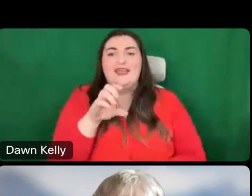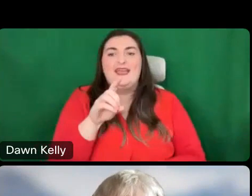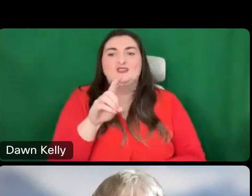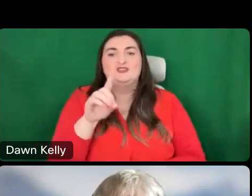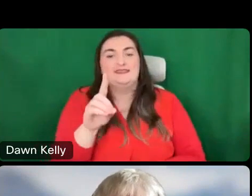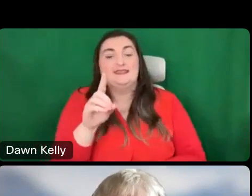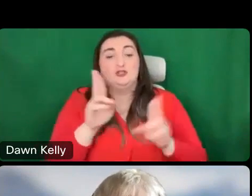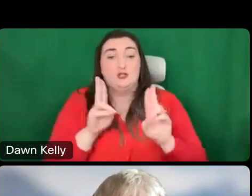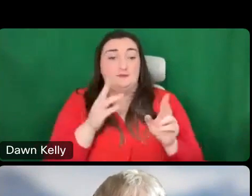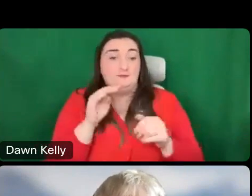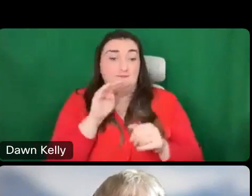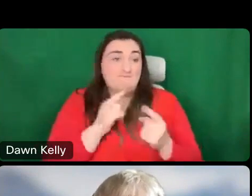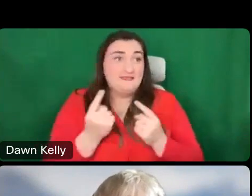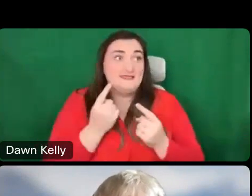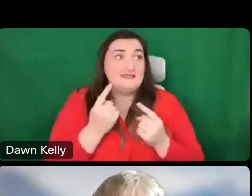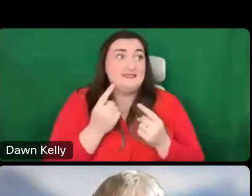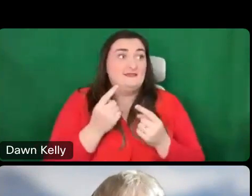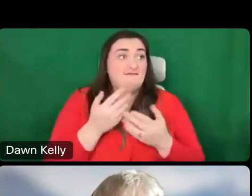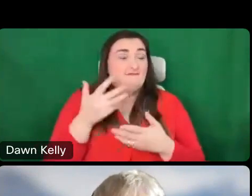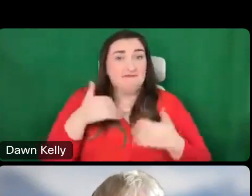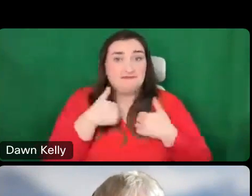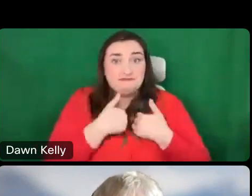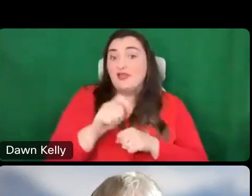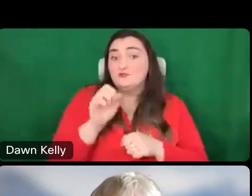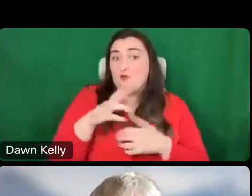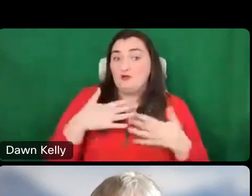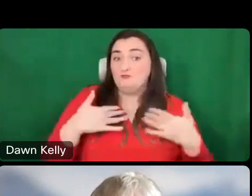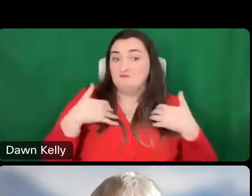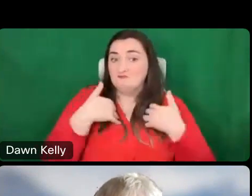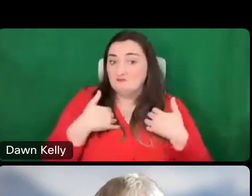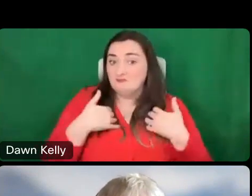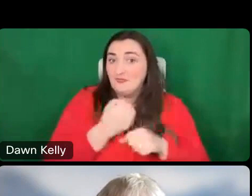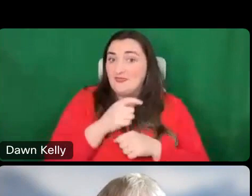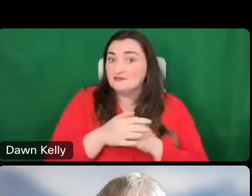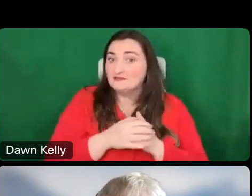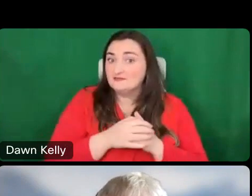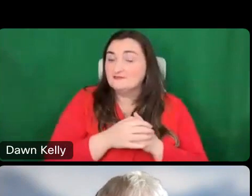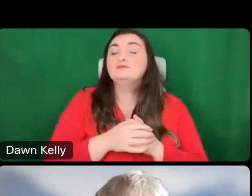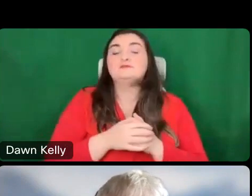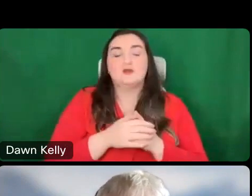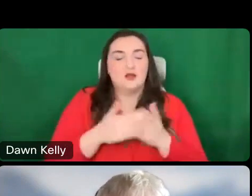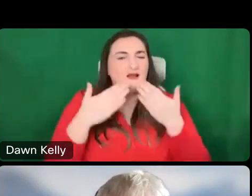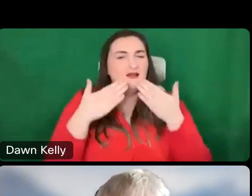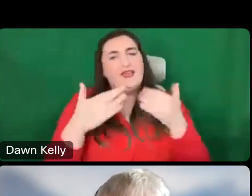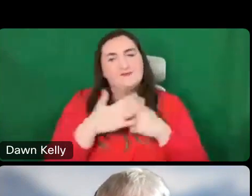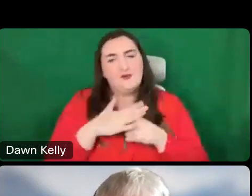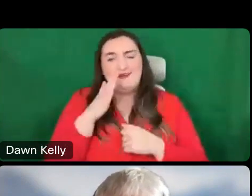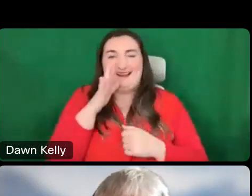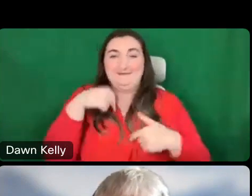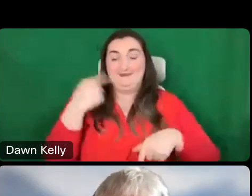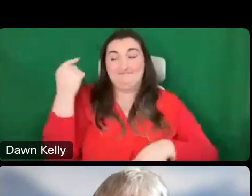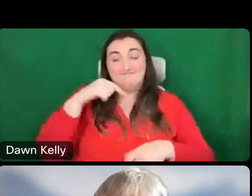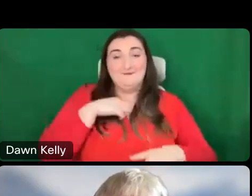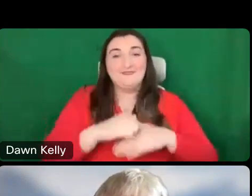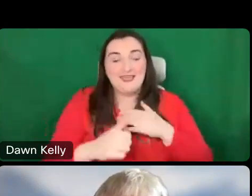are interesting them or concerning them about this? Yeah, thanks very much for having me and letting me speak. As far